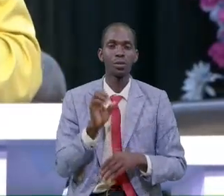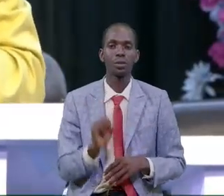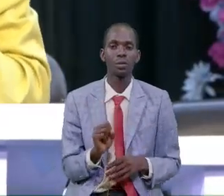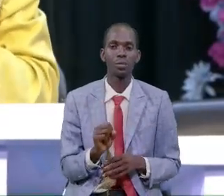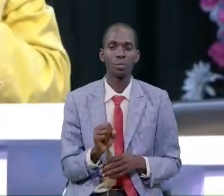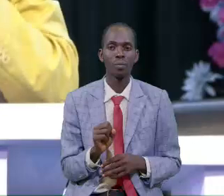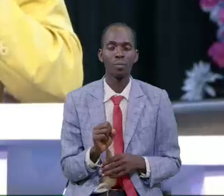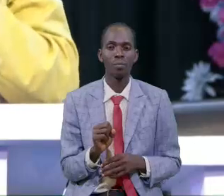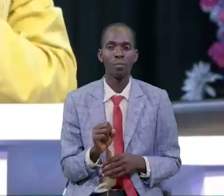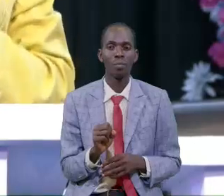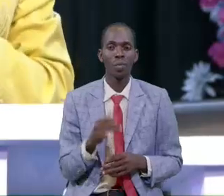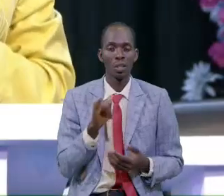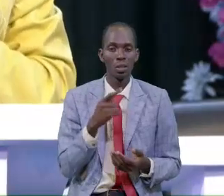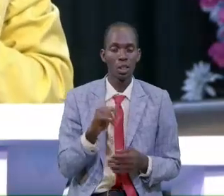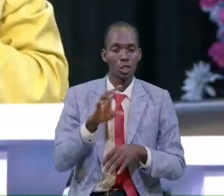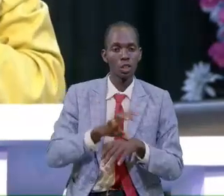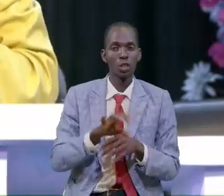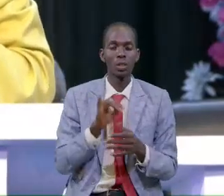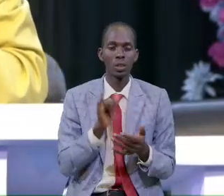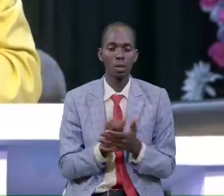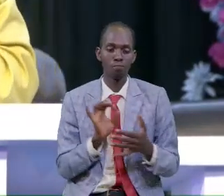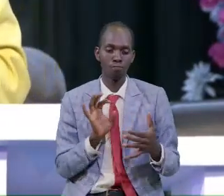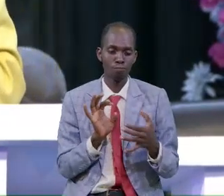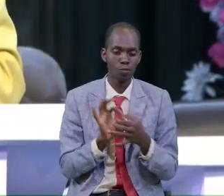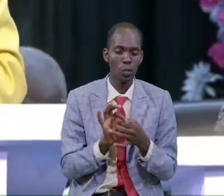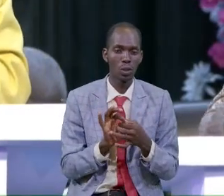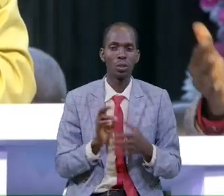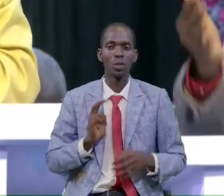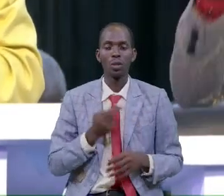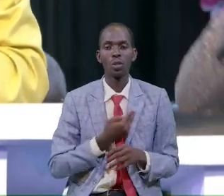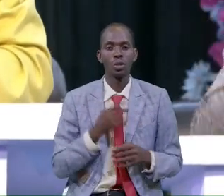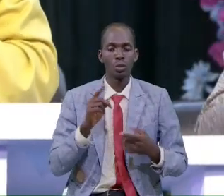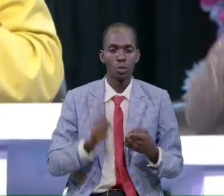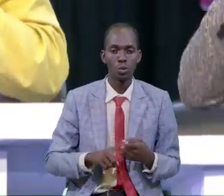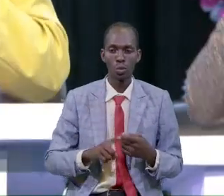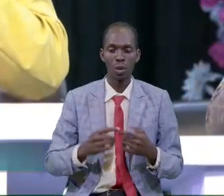churches that joined us to hold this program.